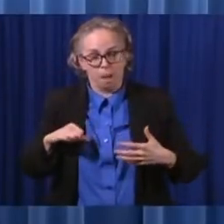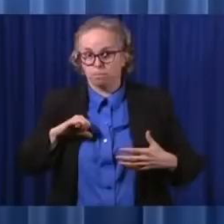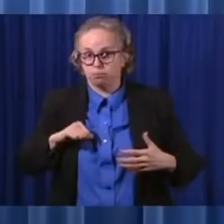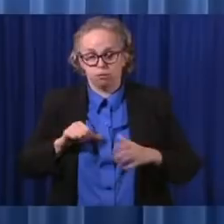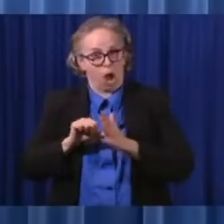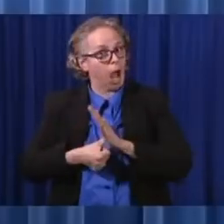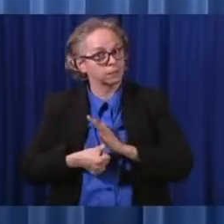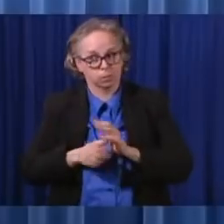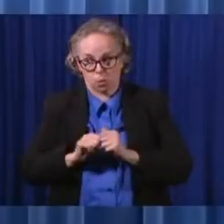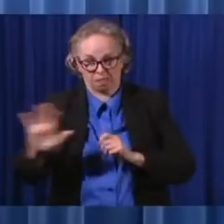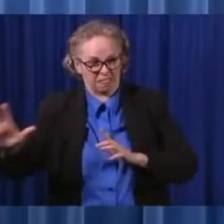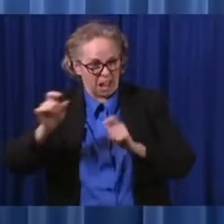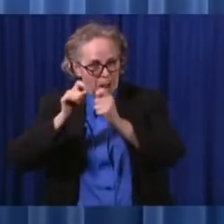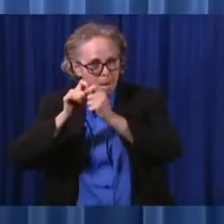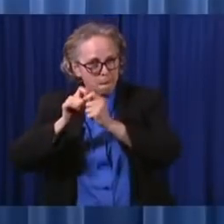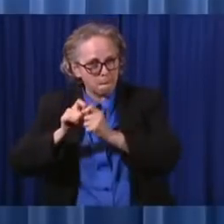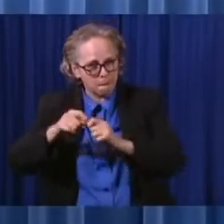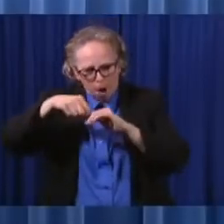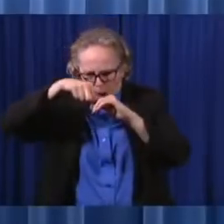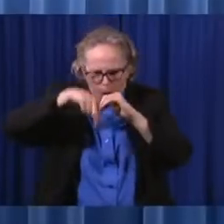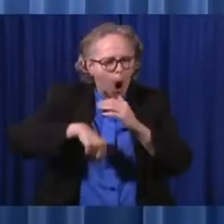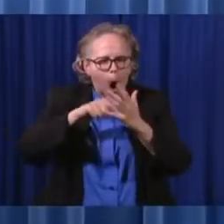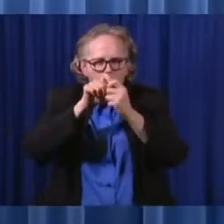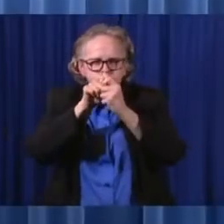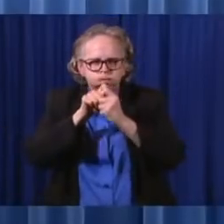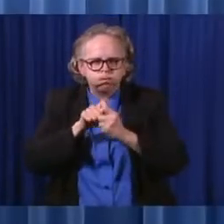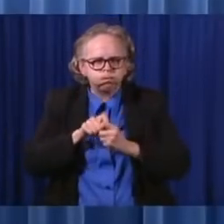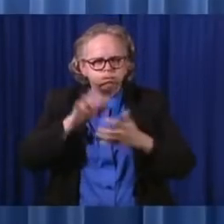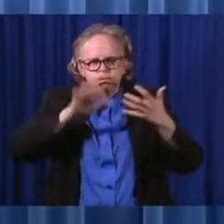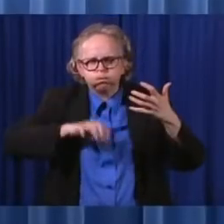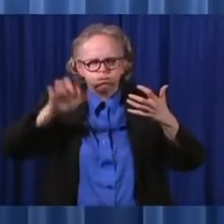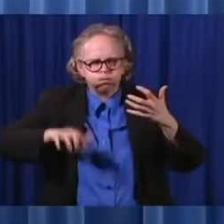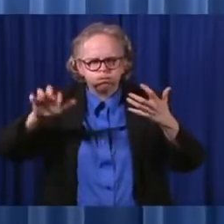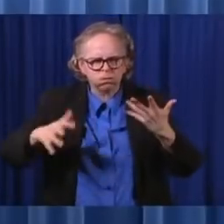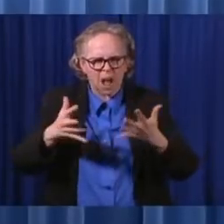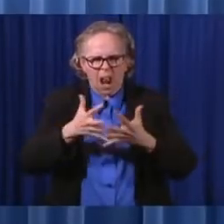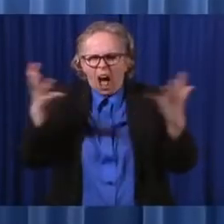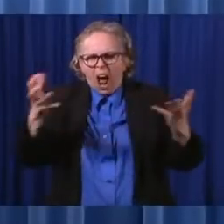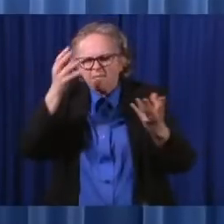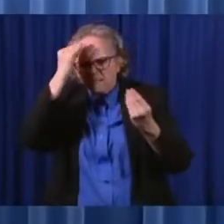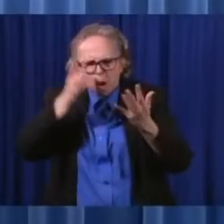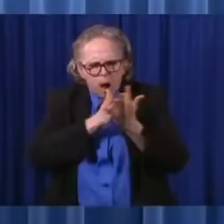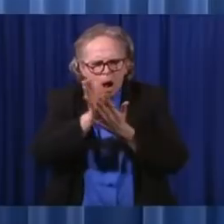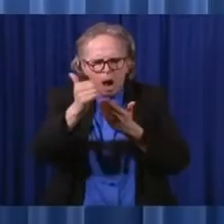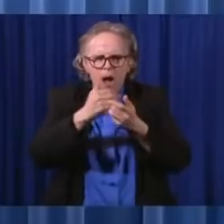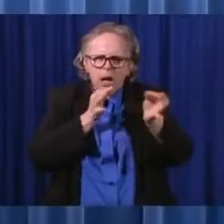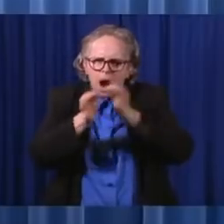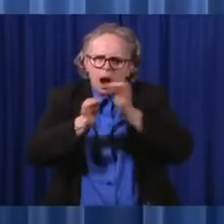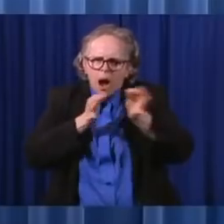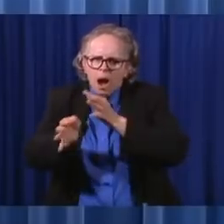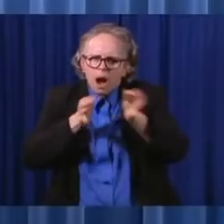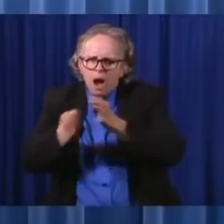Impressive in their detail and the care in which that they have been done.